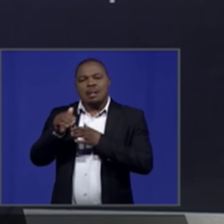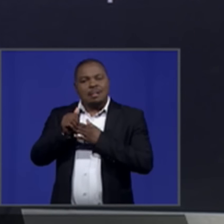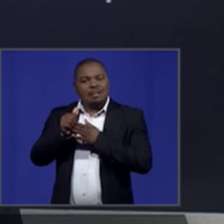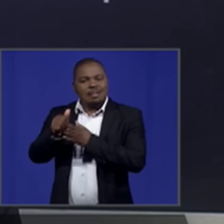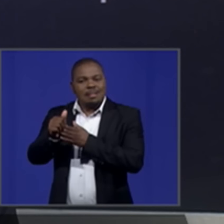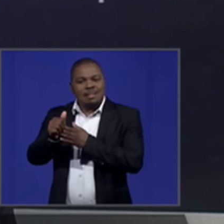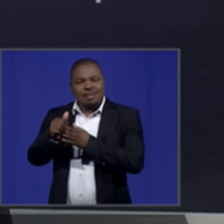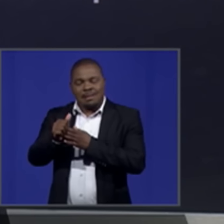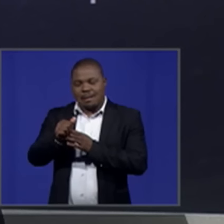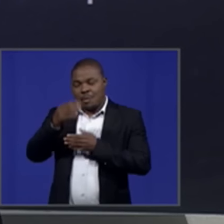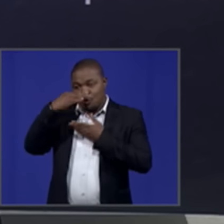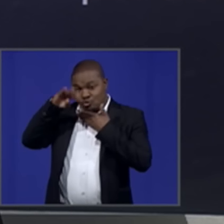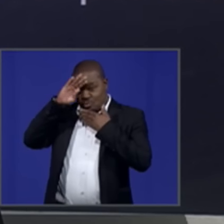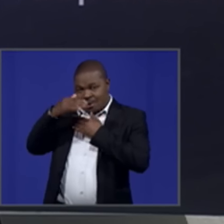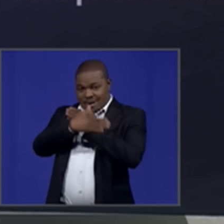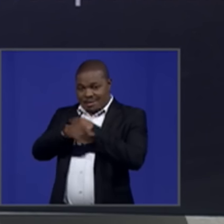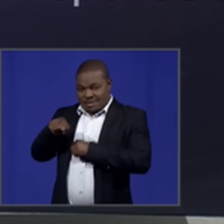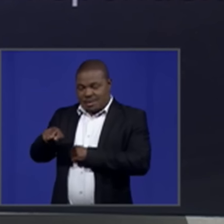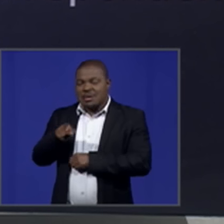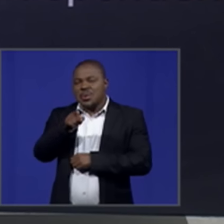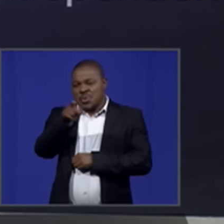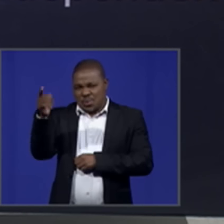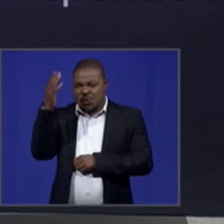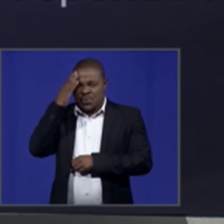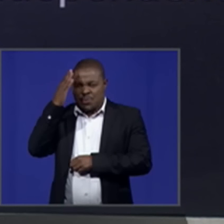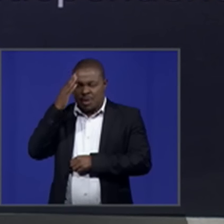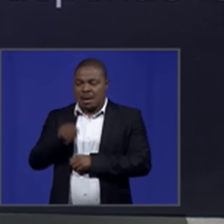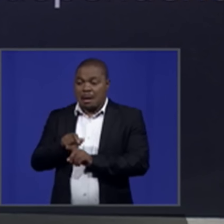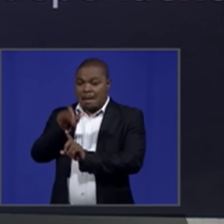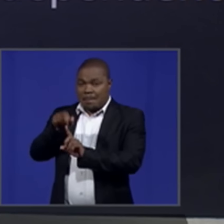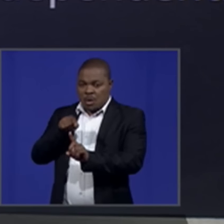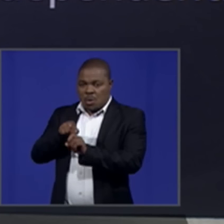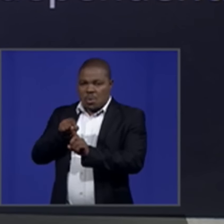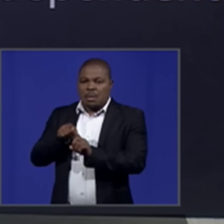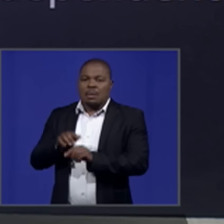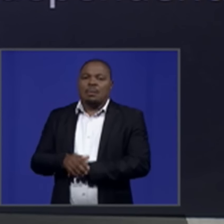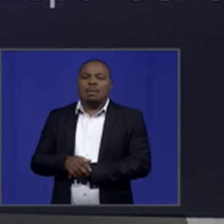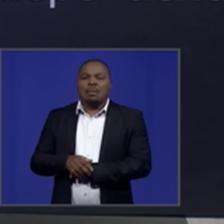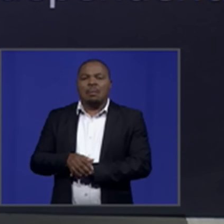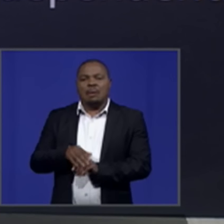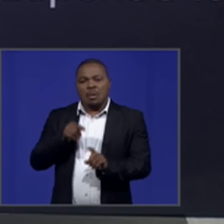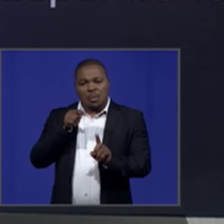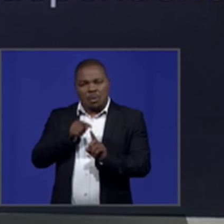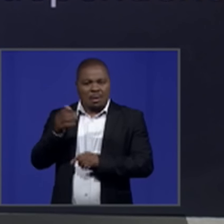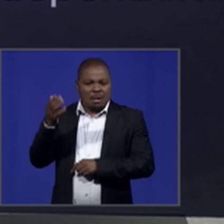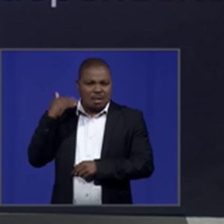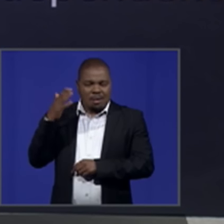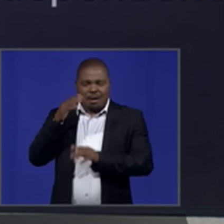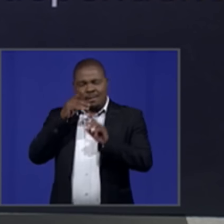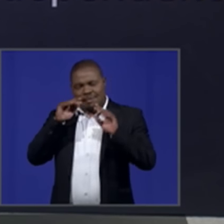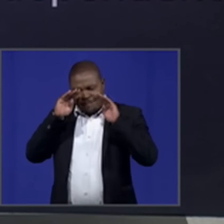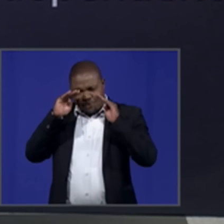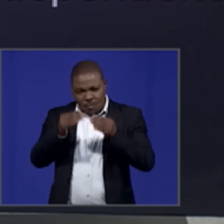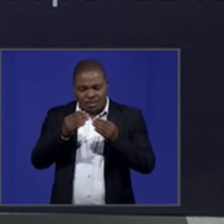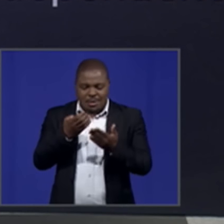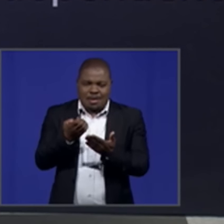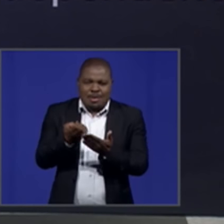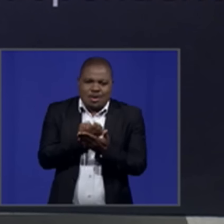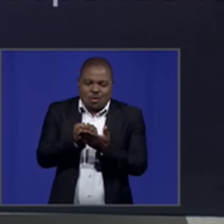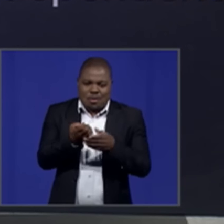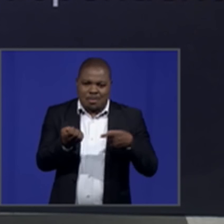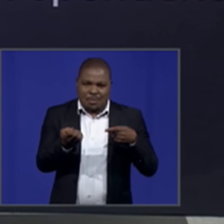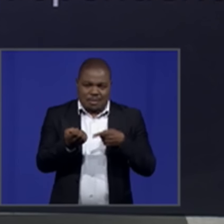naha ya Botswana. Re a tseba hore ke motho ya neng a ithutetse taba tsena tsa moruo kapa yona economy,